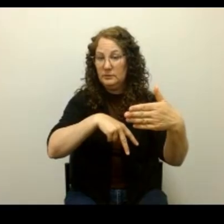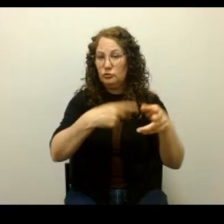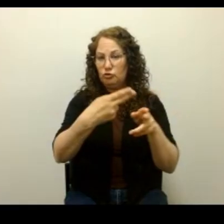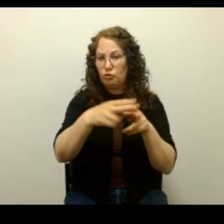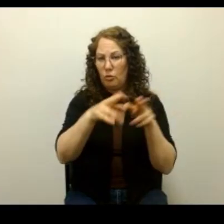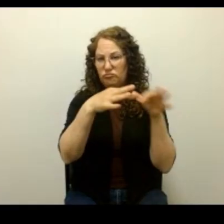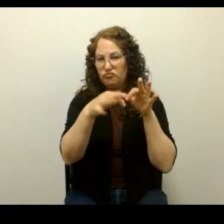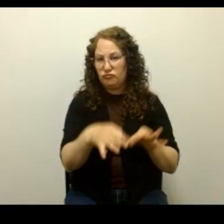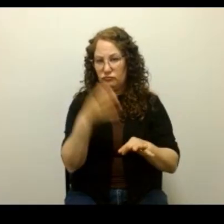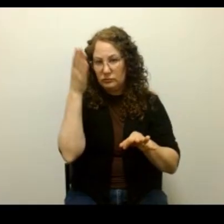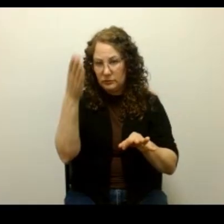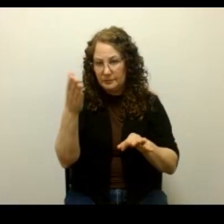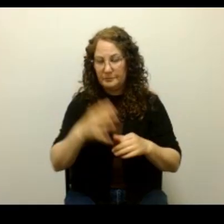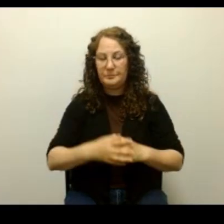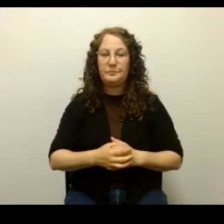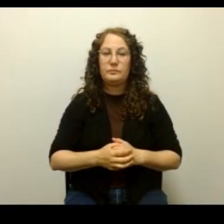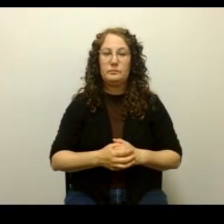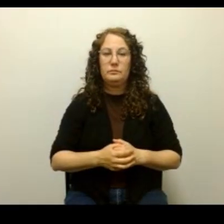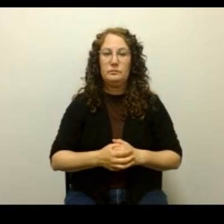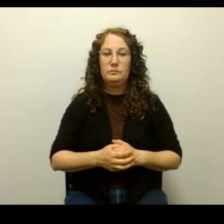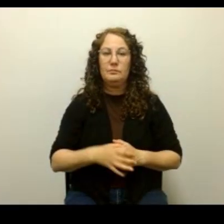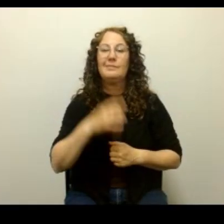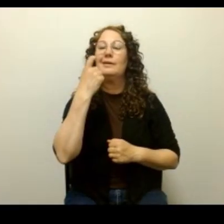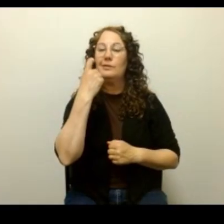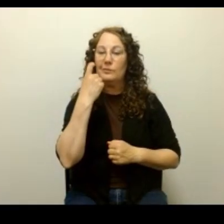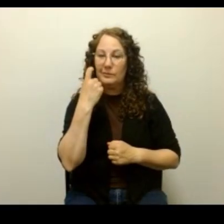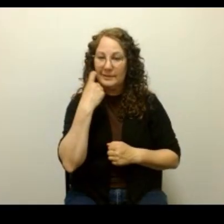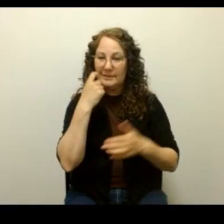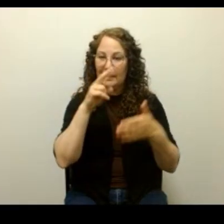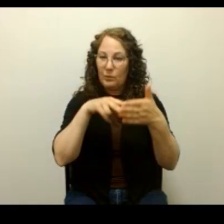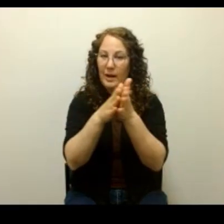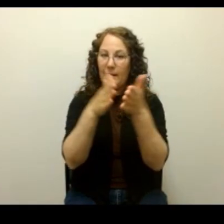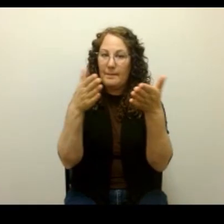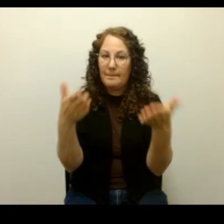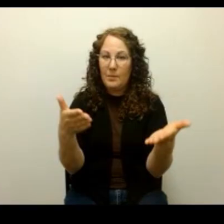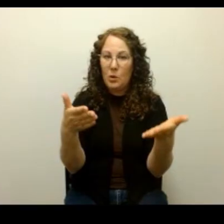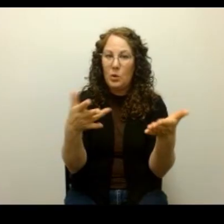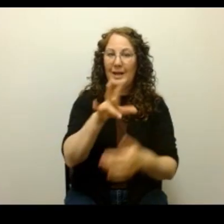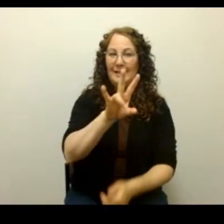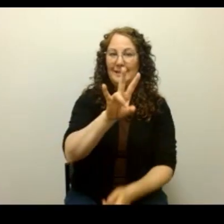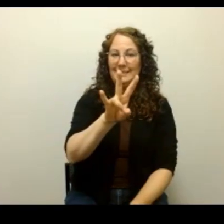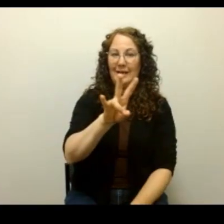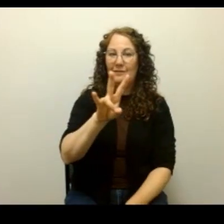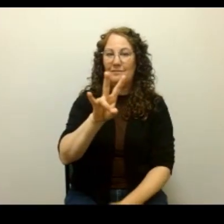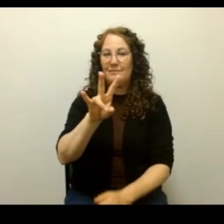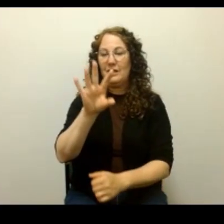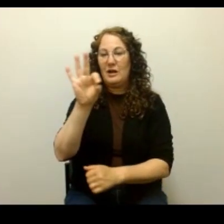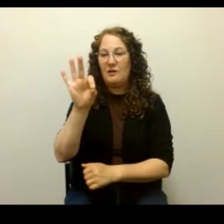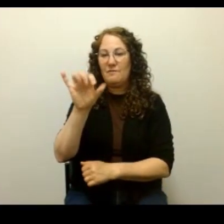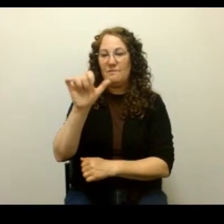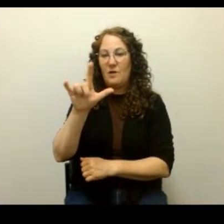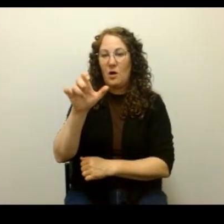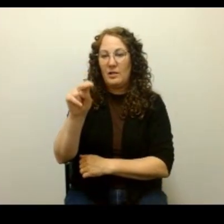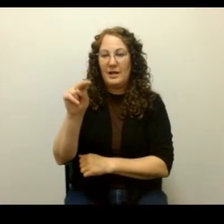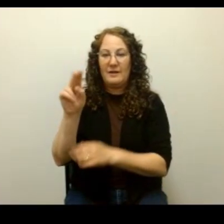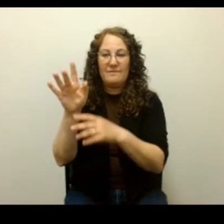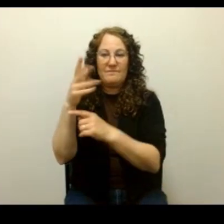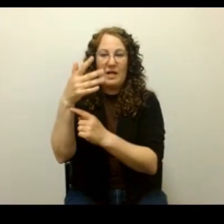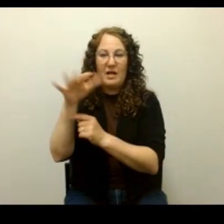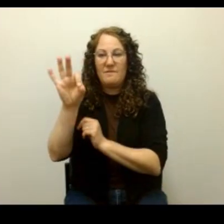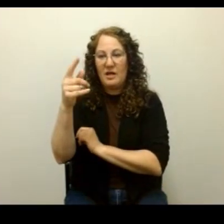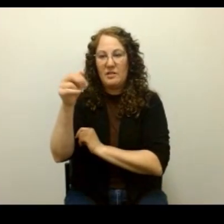writing. I recently read the book 7 Falling Feathers by Tanya